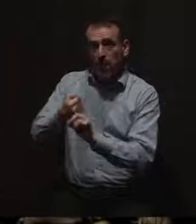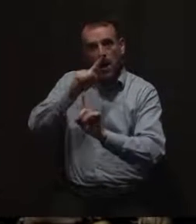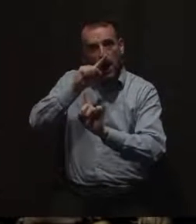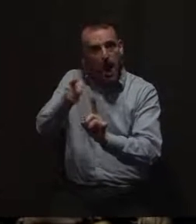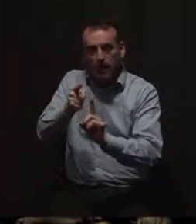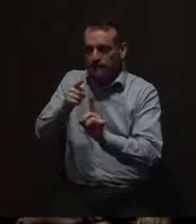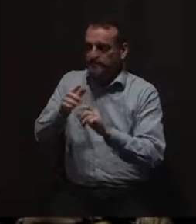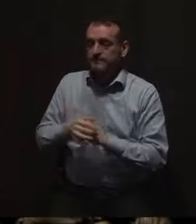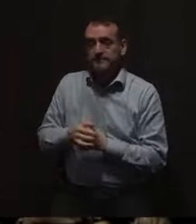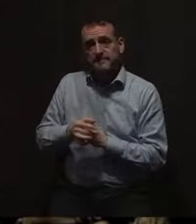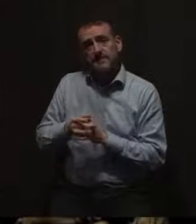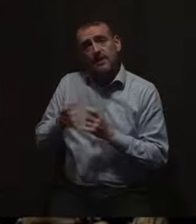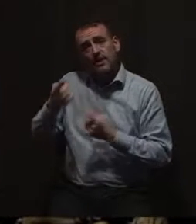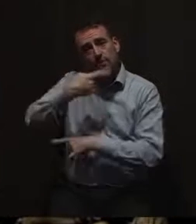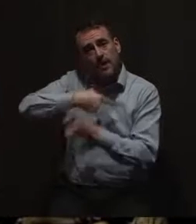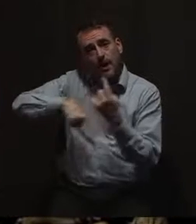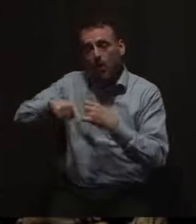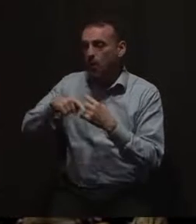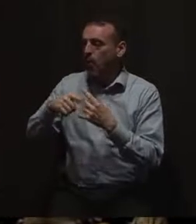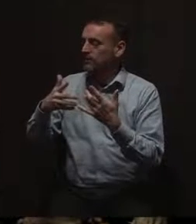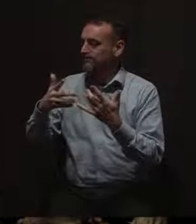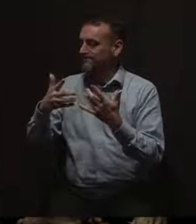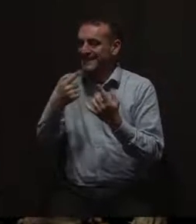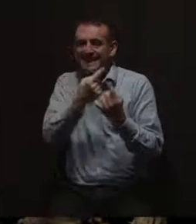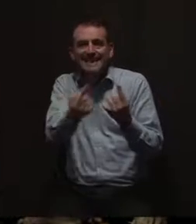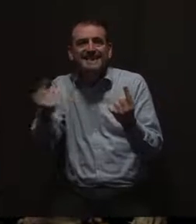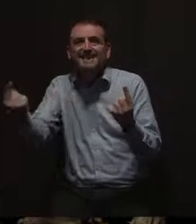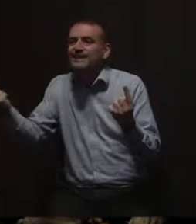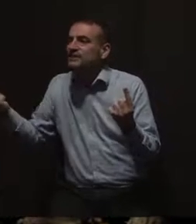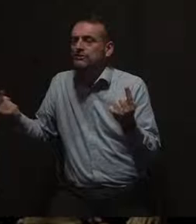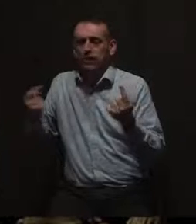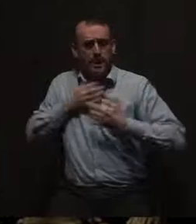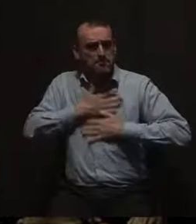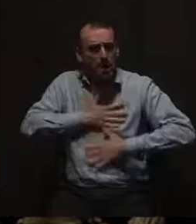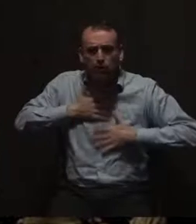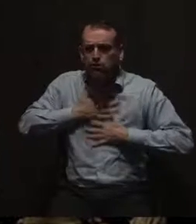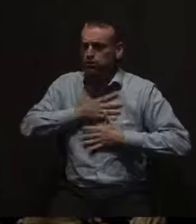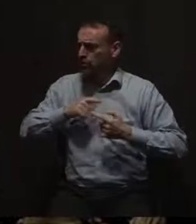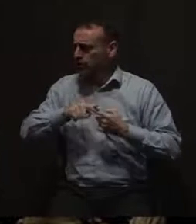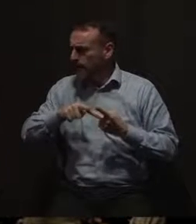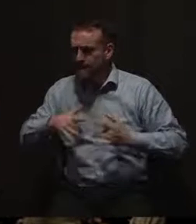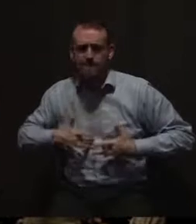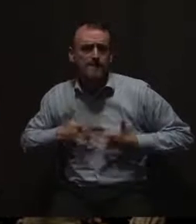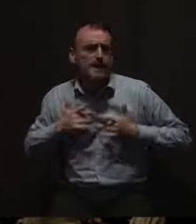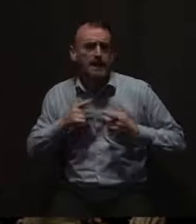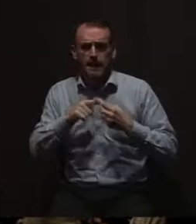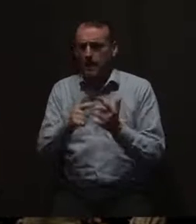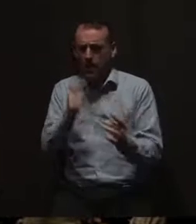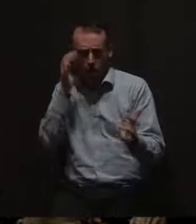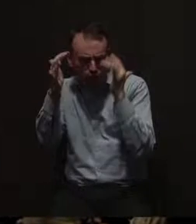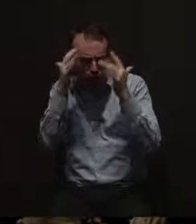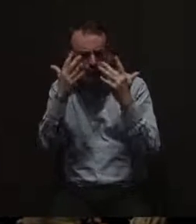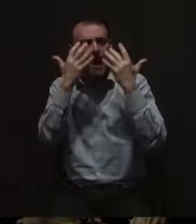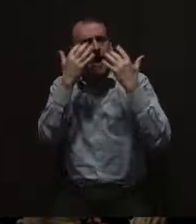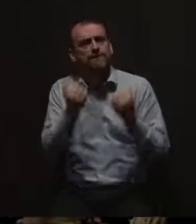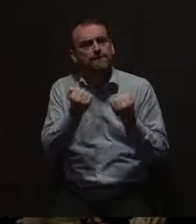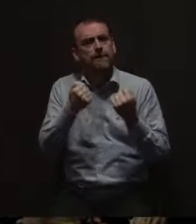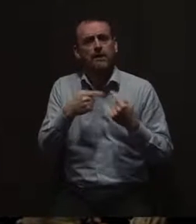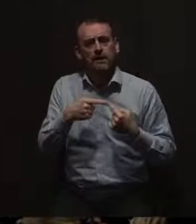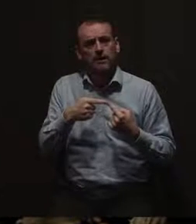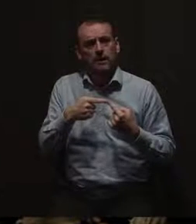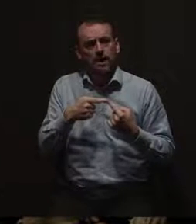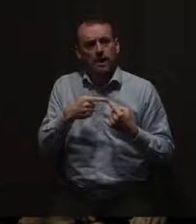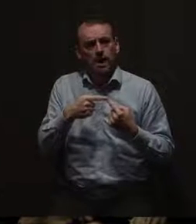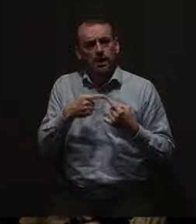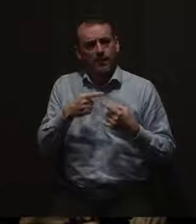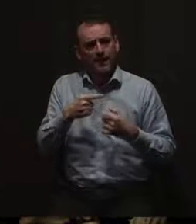all many, we are contradictory, we are a bundle of emotions and feelings and thoughts and ideas. And the